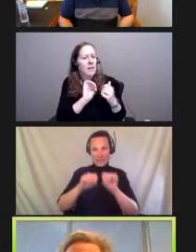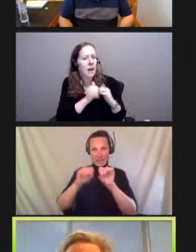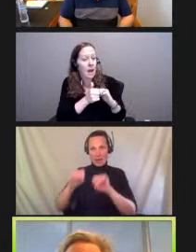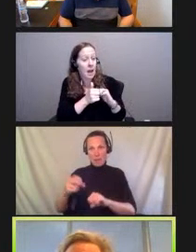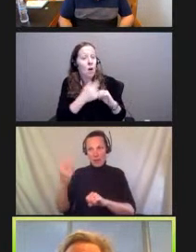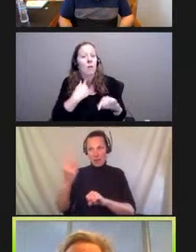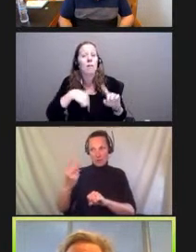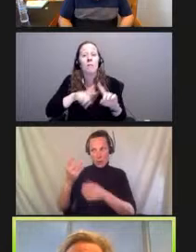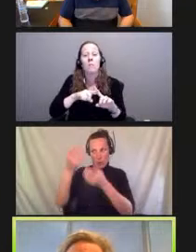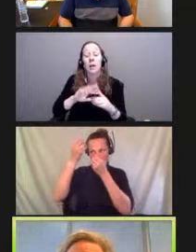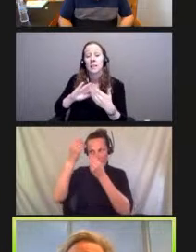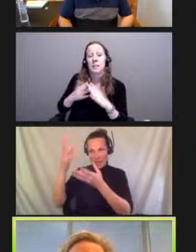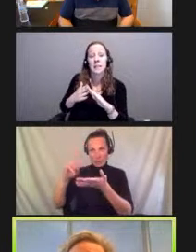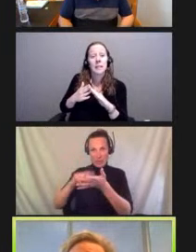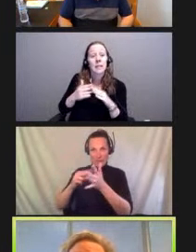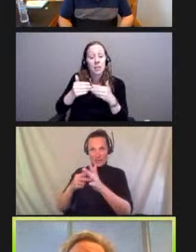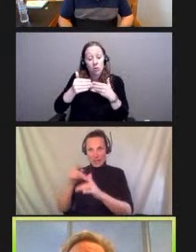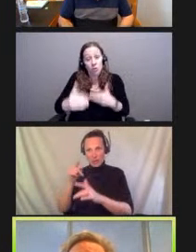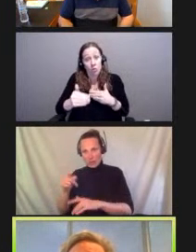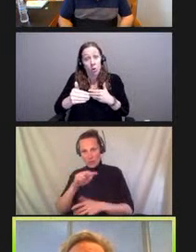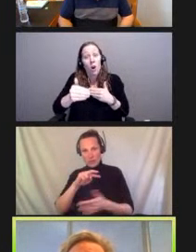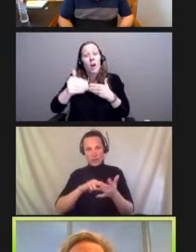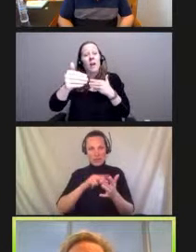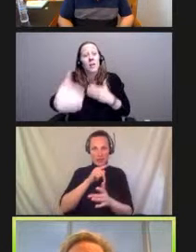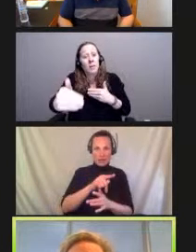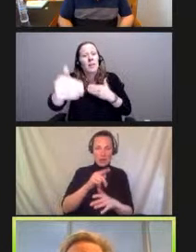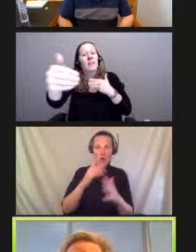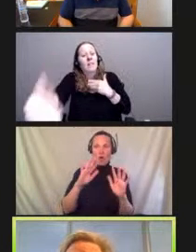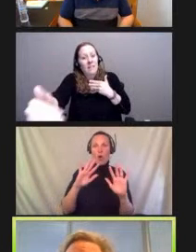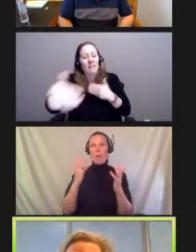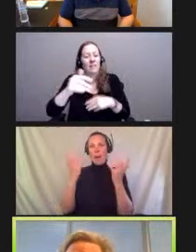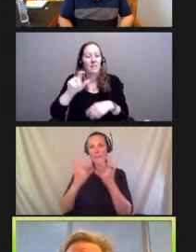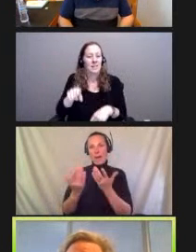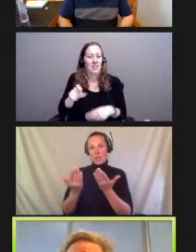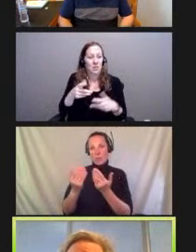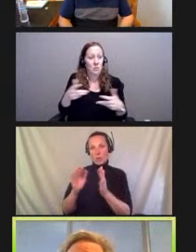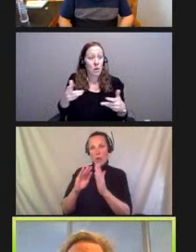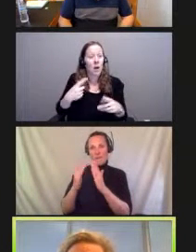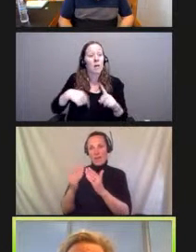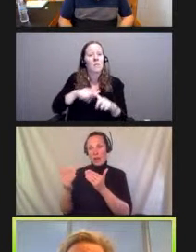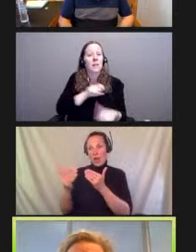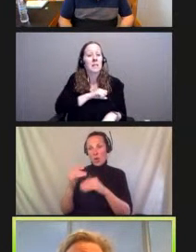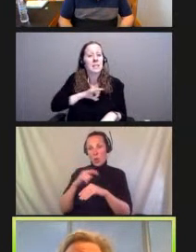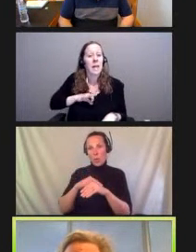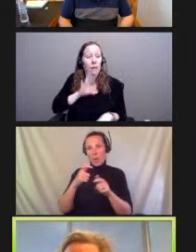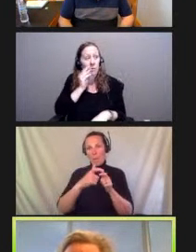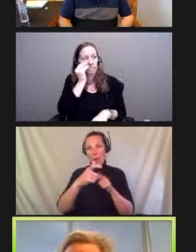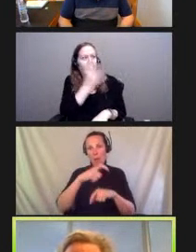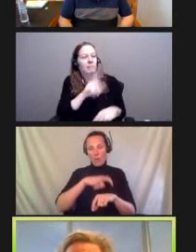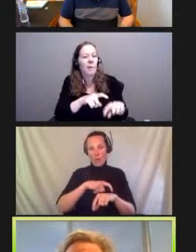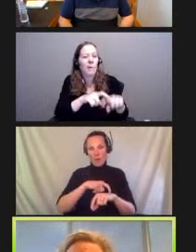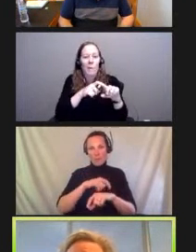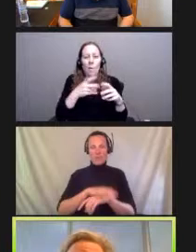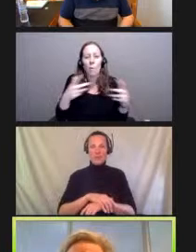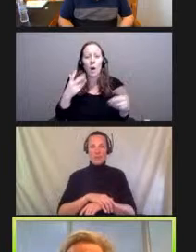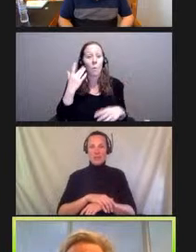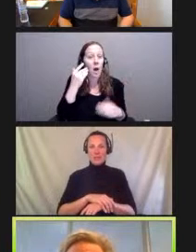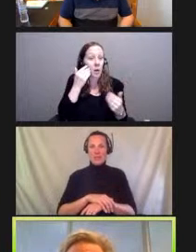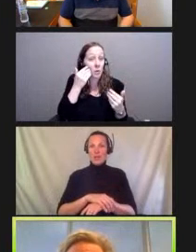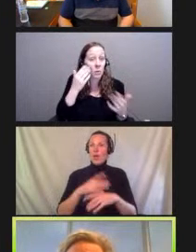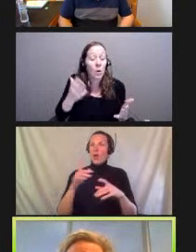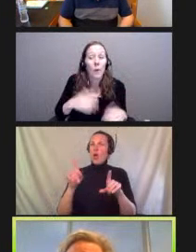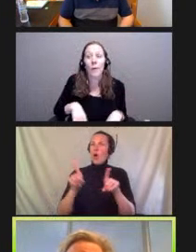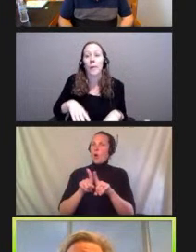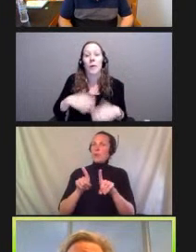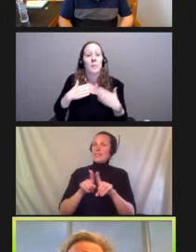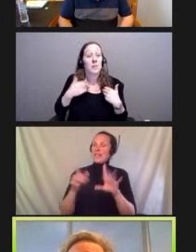medium, and long-term needs. Staff will also note which options were put on hold due to unknowns, lack of industry experience, or